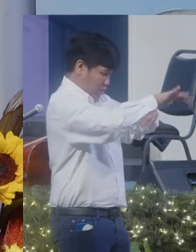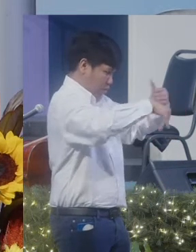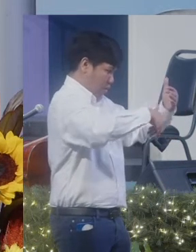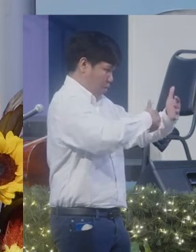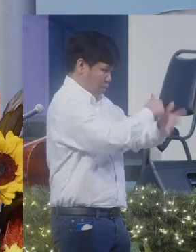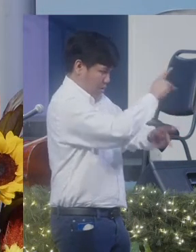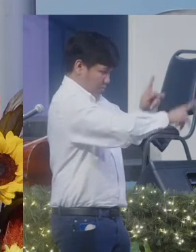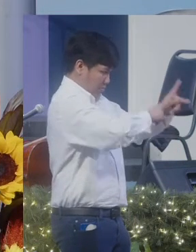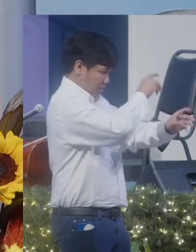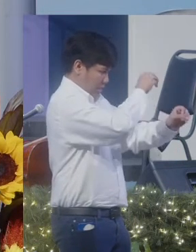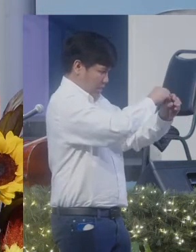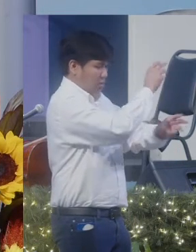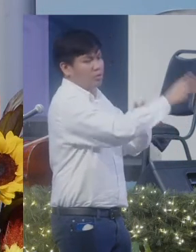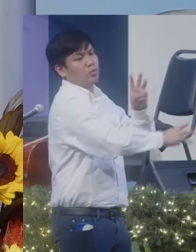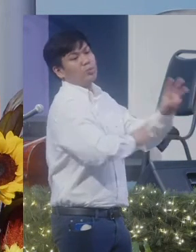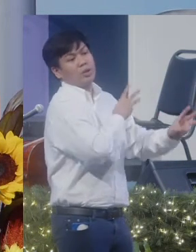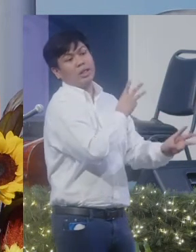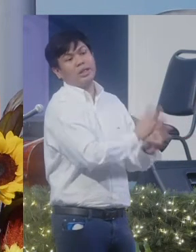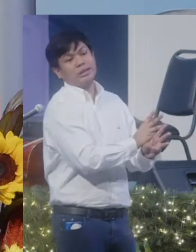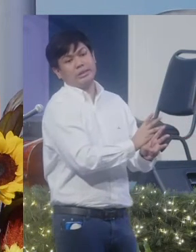Israel."